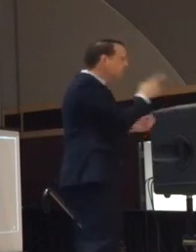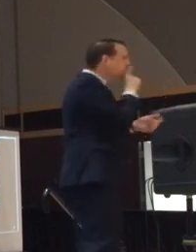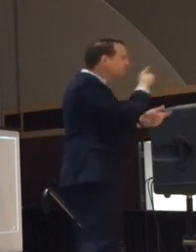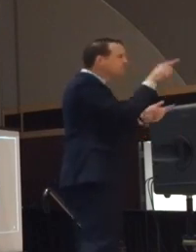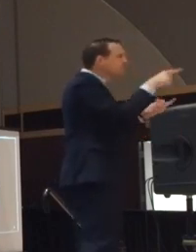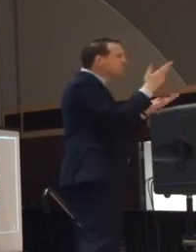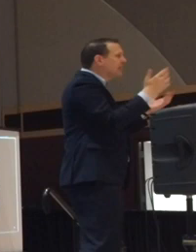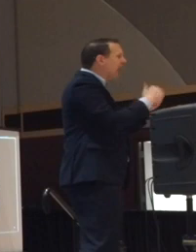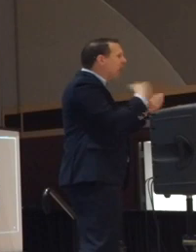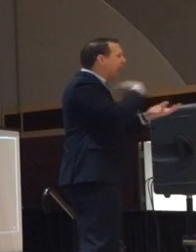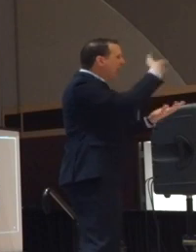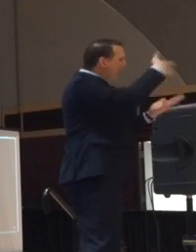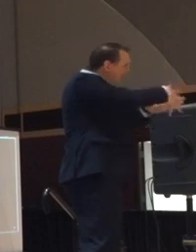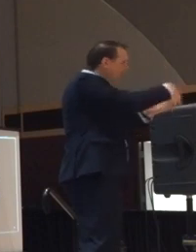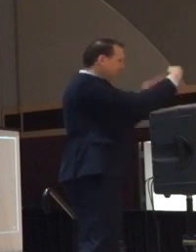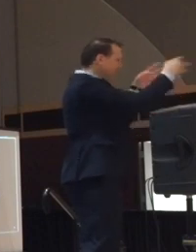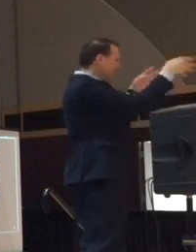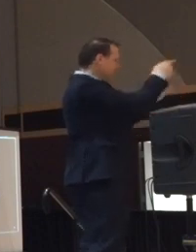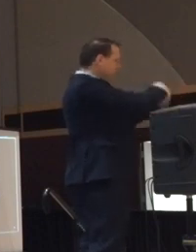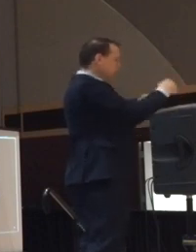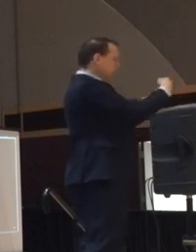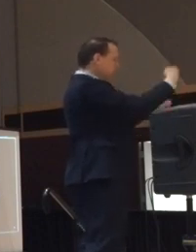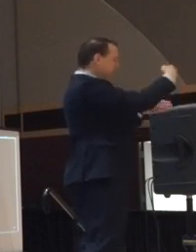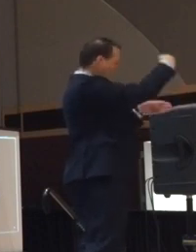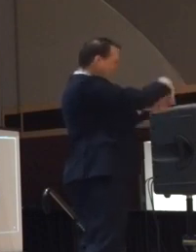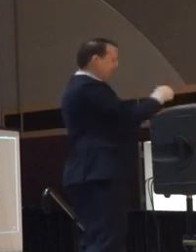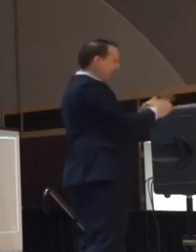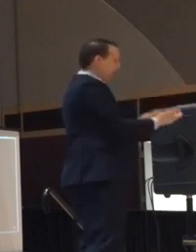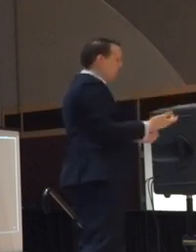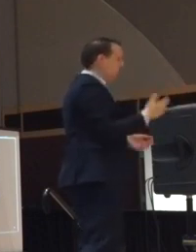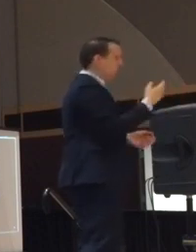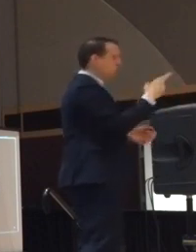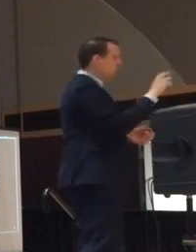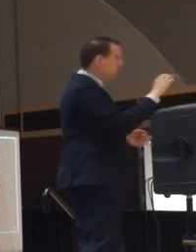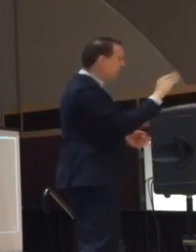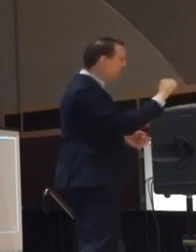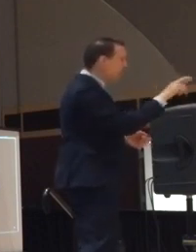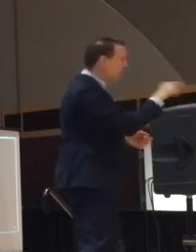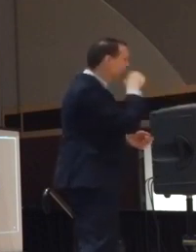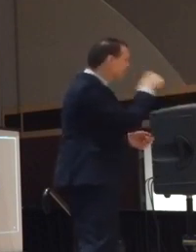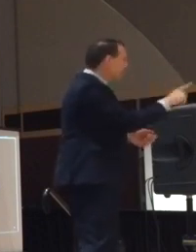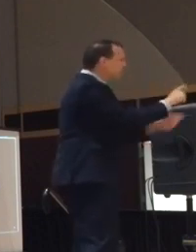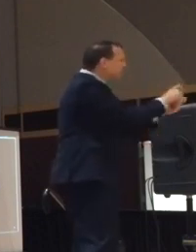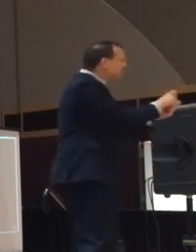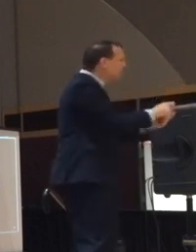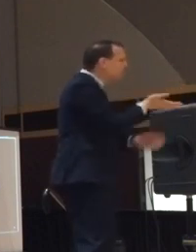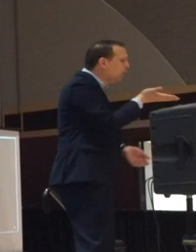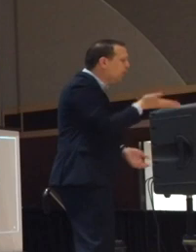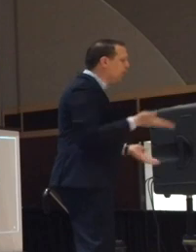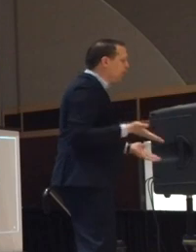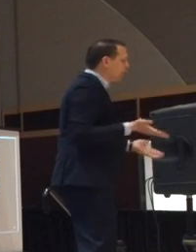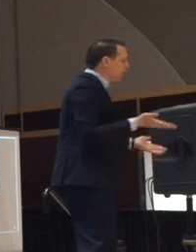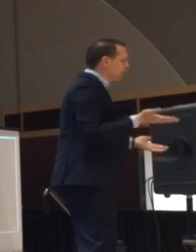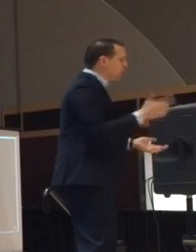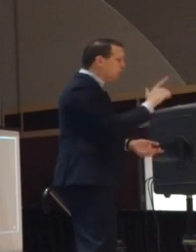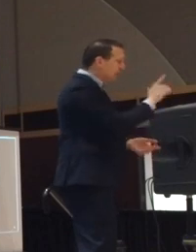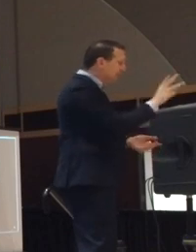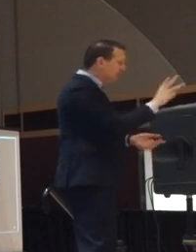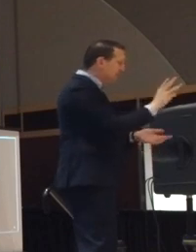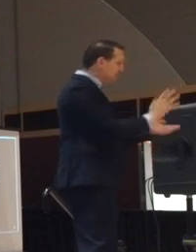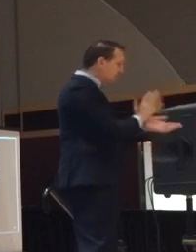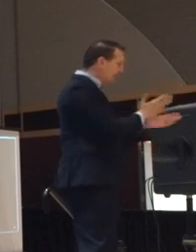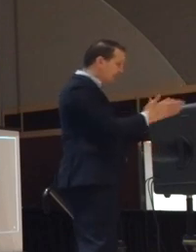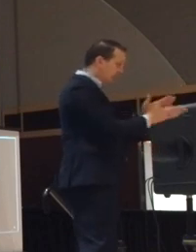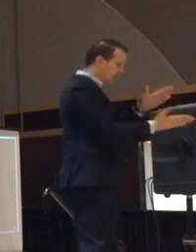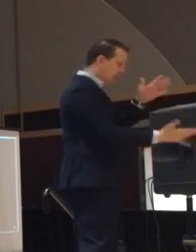How do I anchor the fence? Half the rebar wasn't drawn in on it? No detail. 26 sheets or so